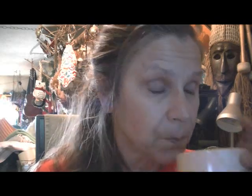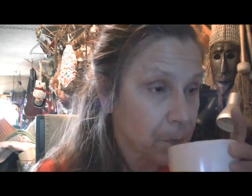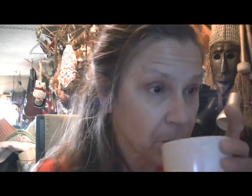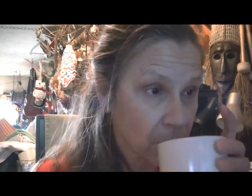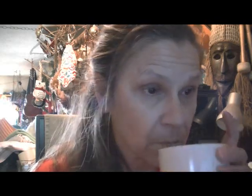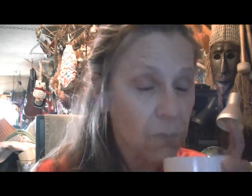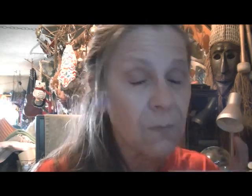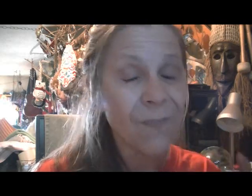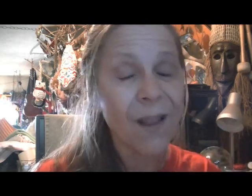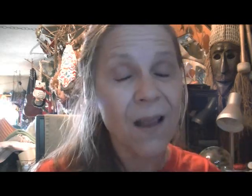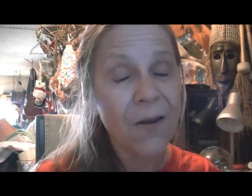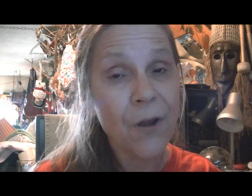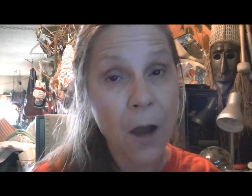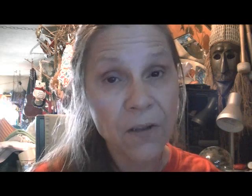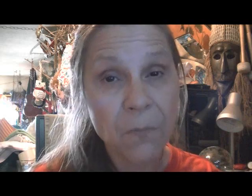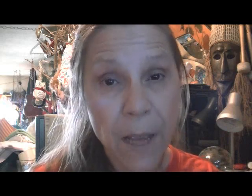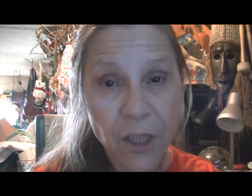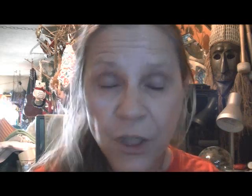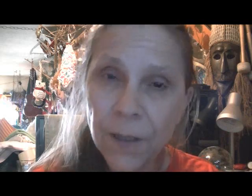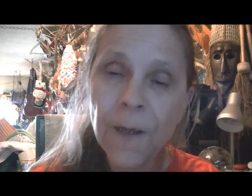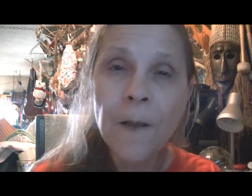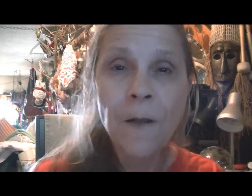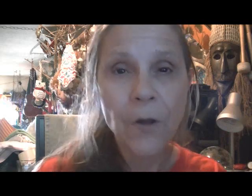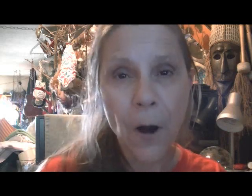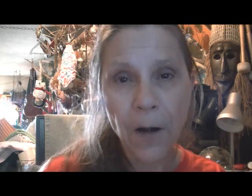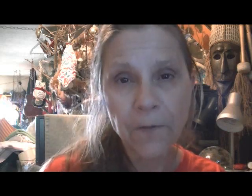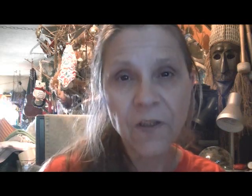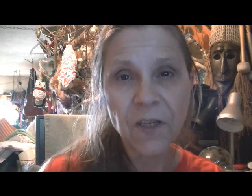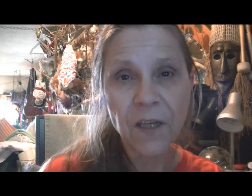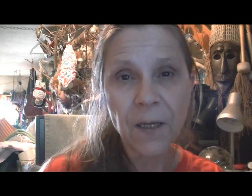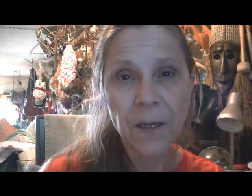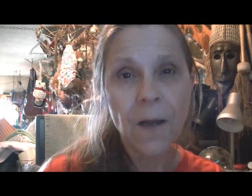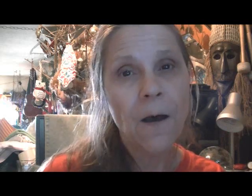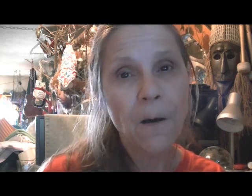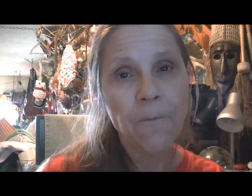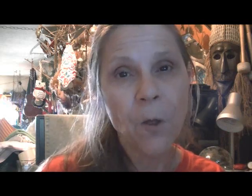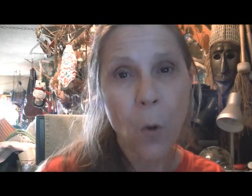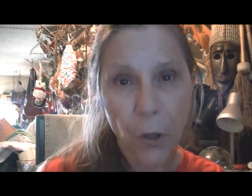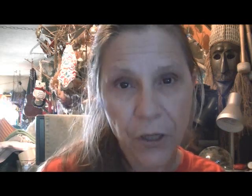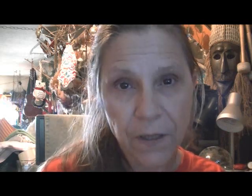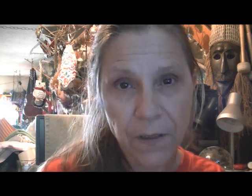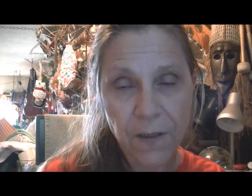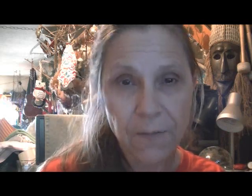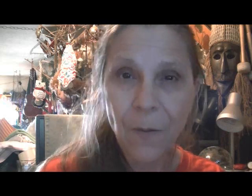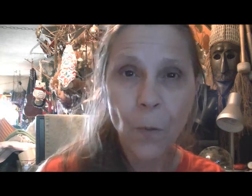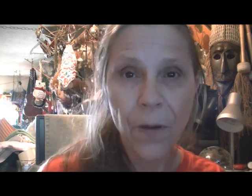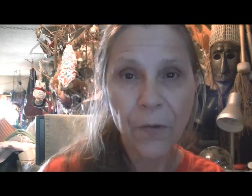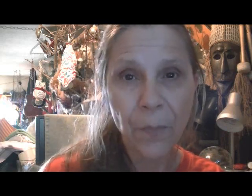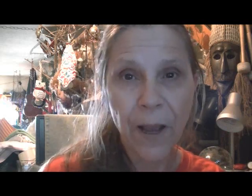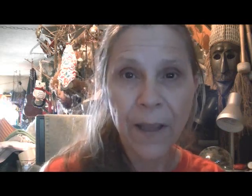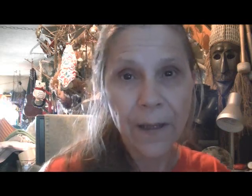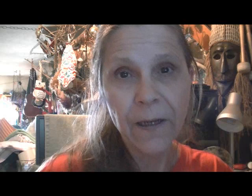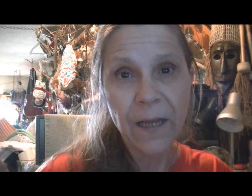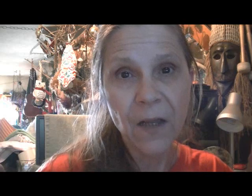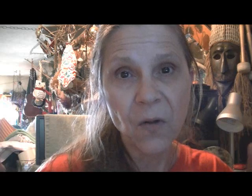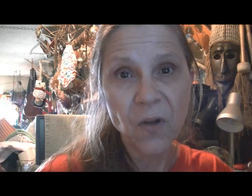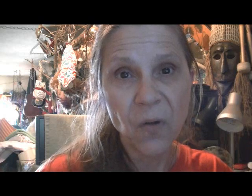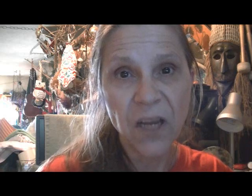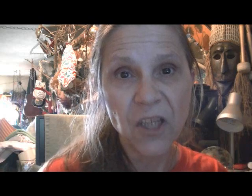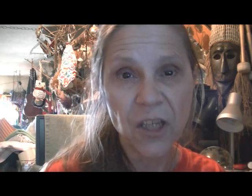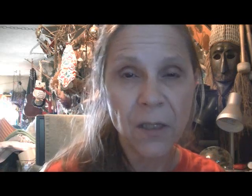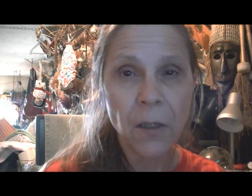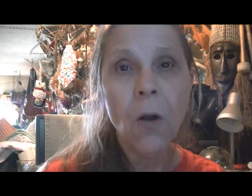sales. Not to mention the harvesting of the organs, whether by